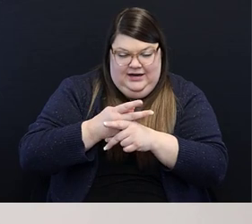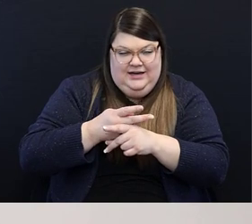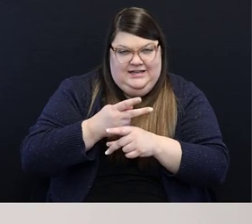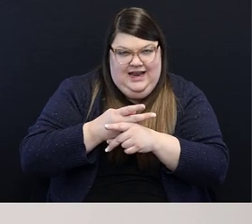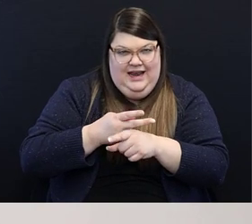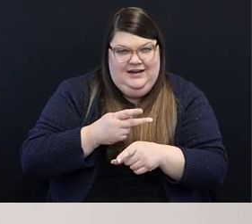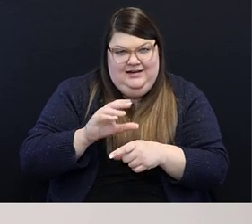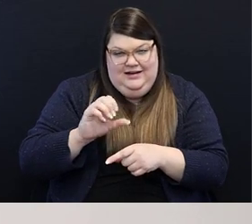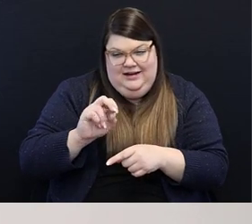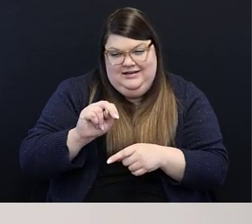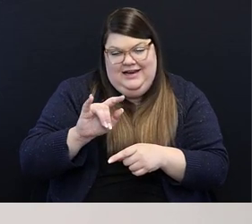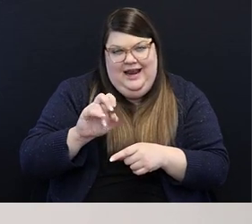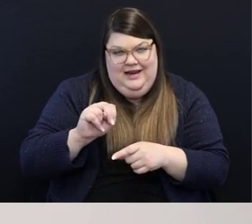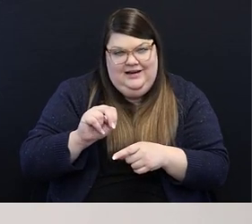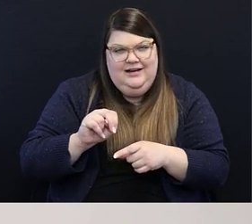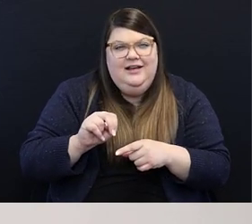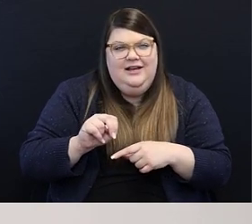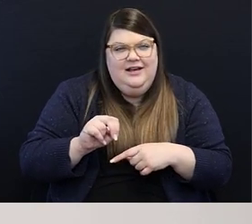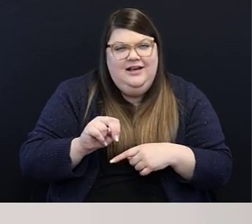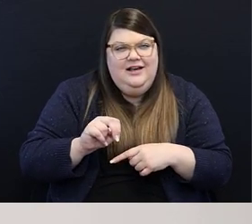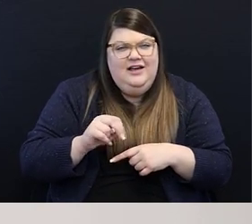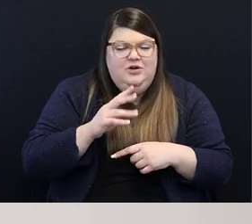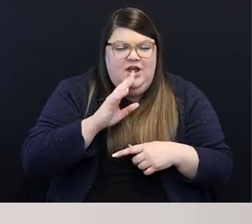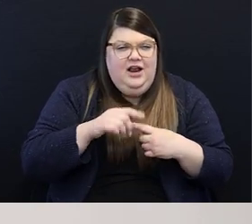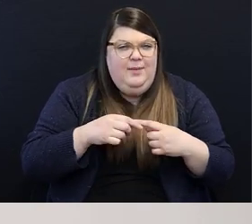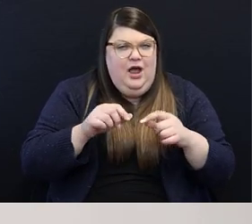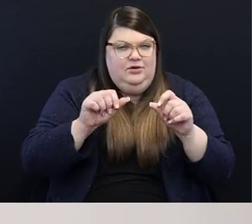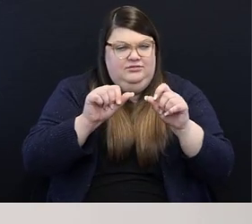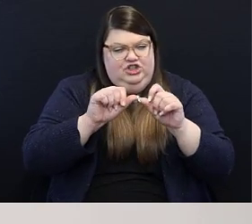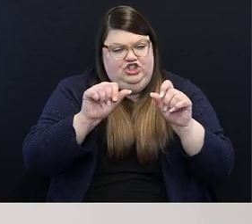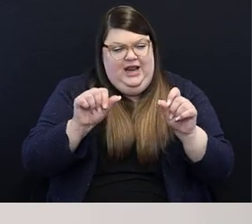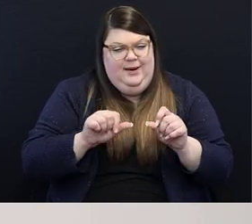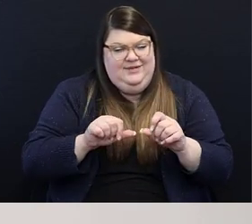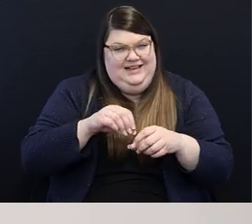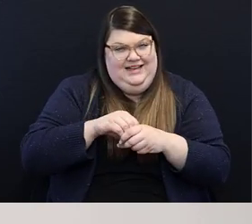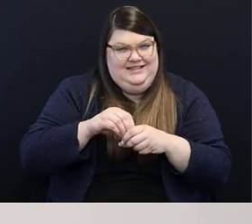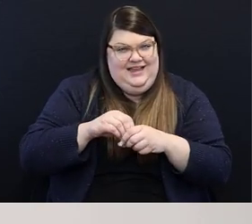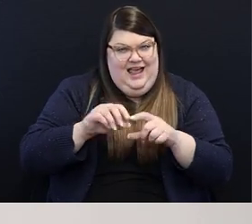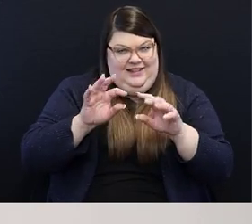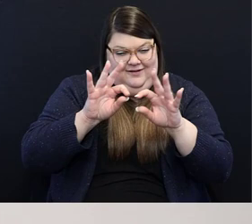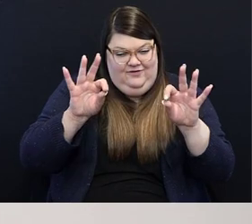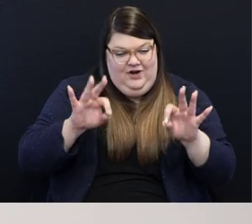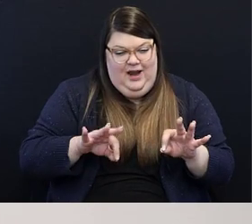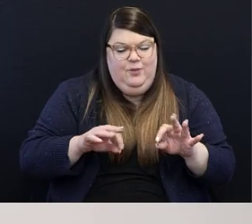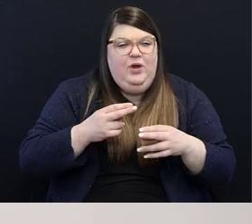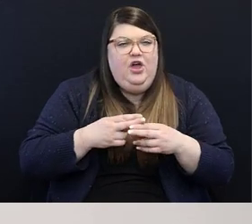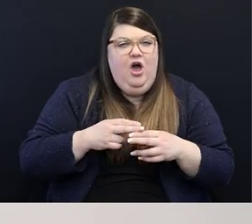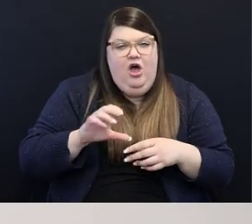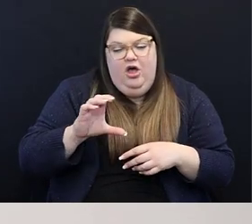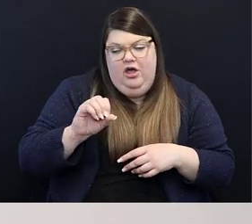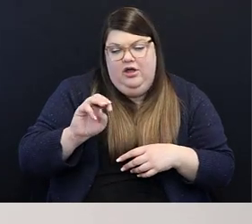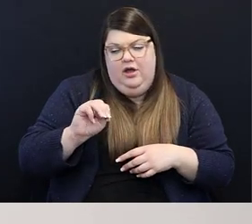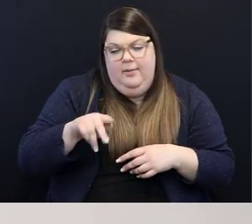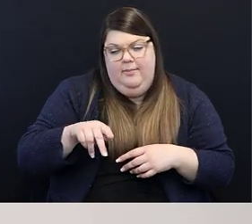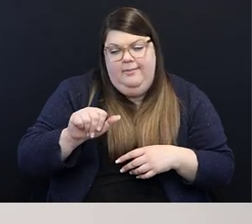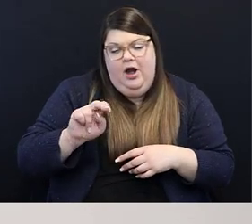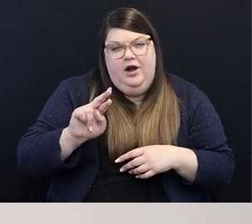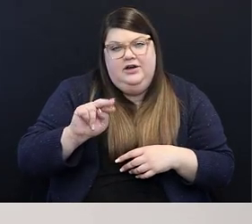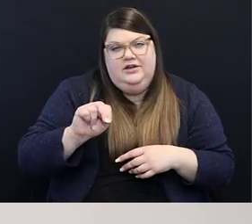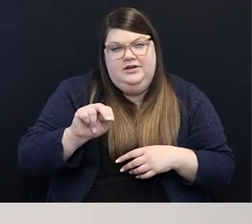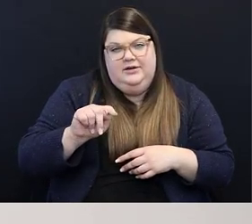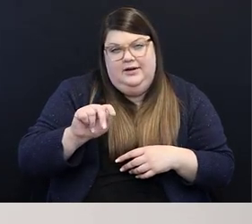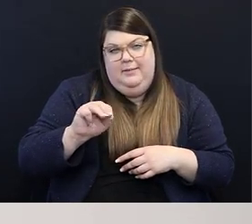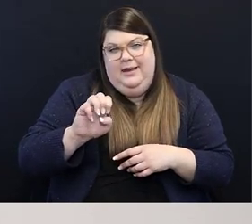in talking about some of the shapes within the work is compartmentalization. And that happens with another type of painting